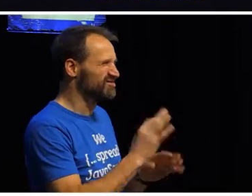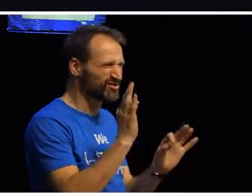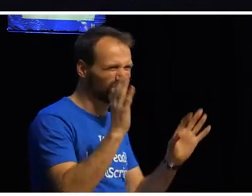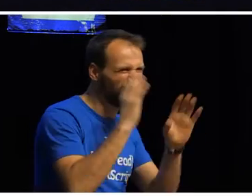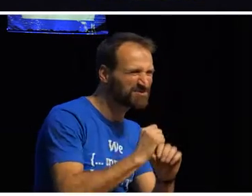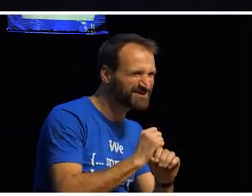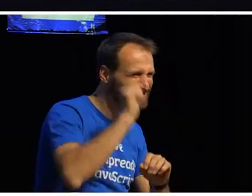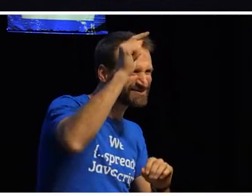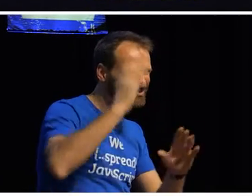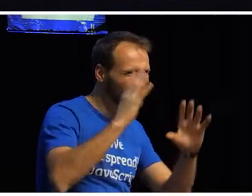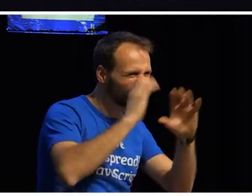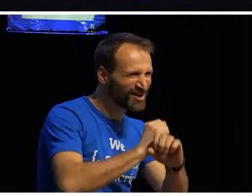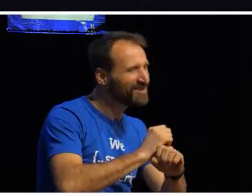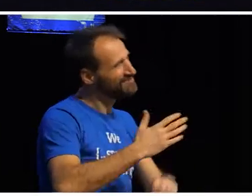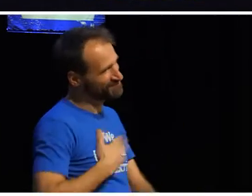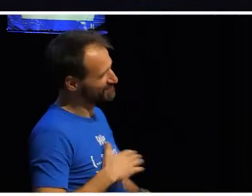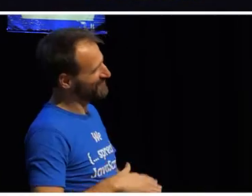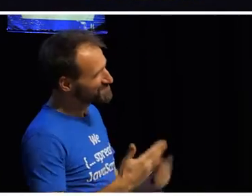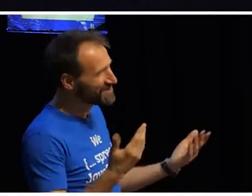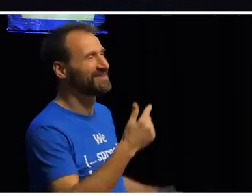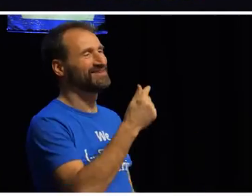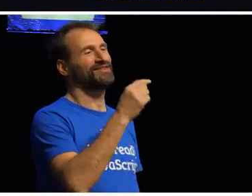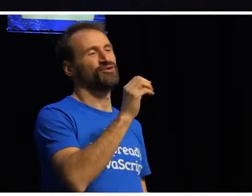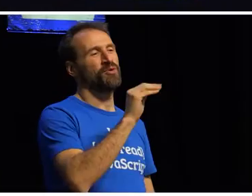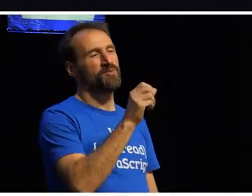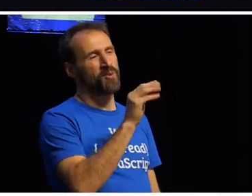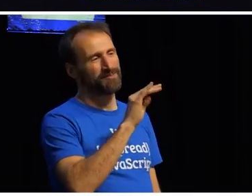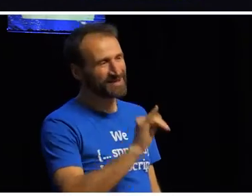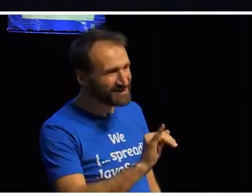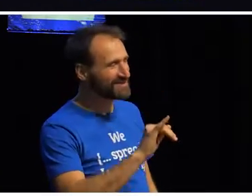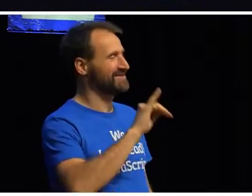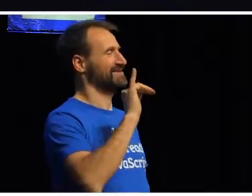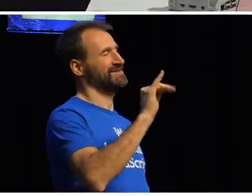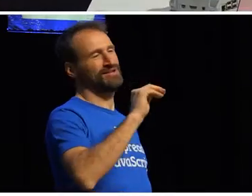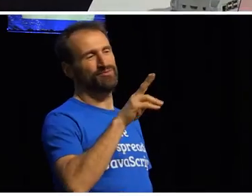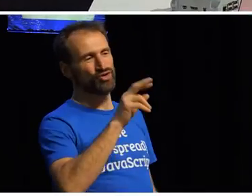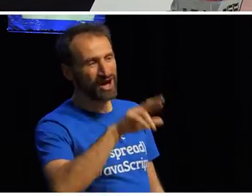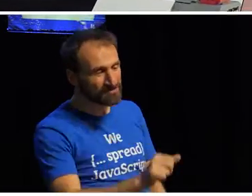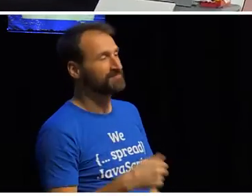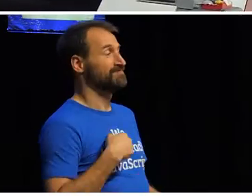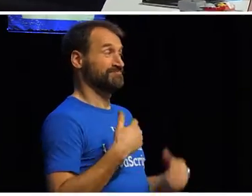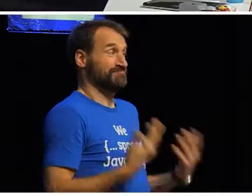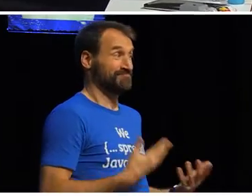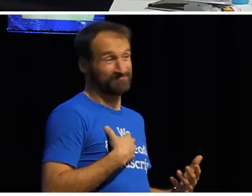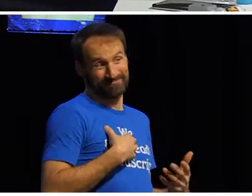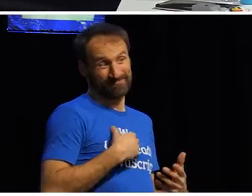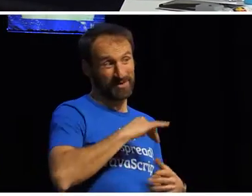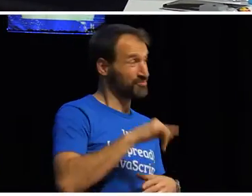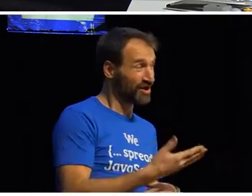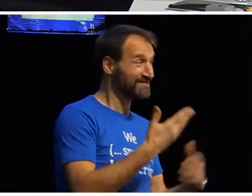My name is Tomomi Imura, and today I'm going to talk about my little Raspberry Pi project called KittyCam.js.